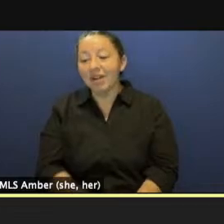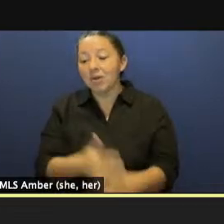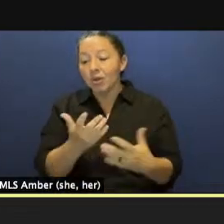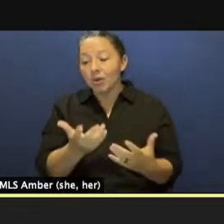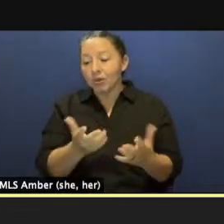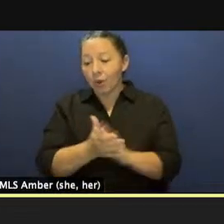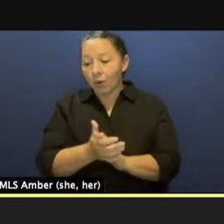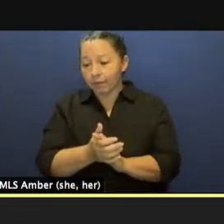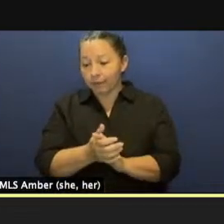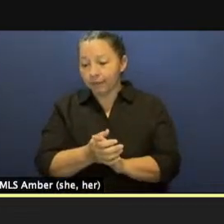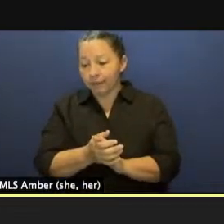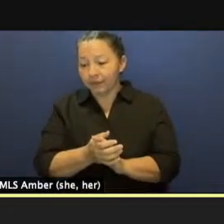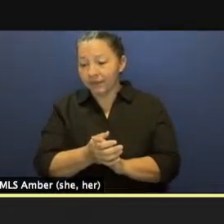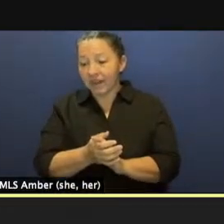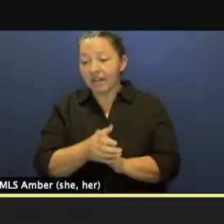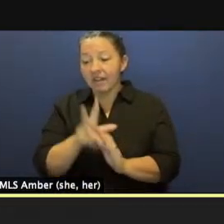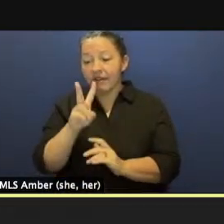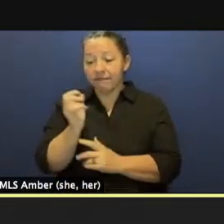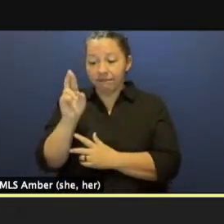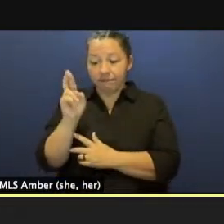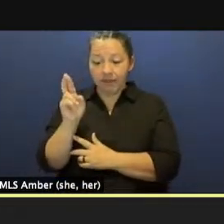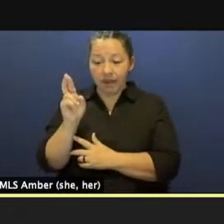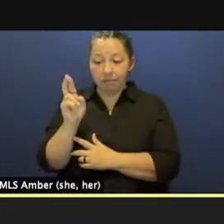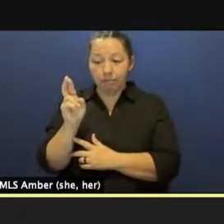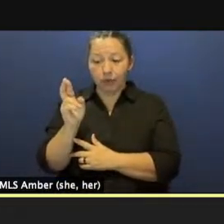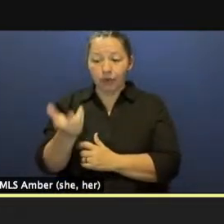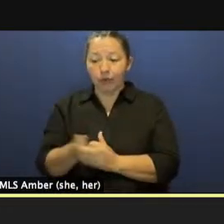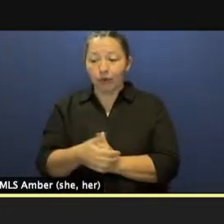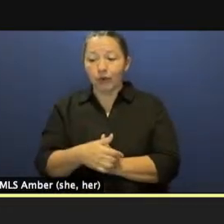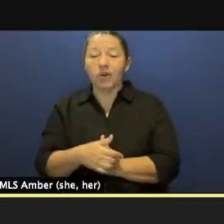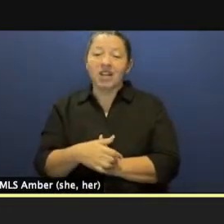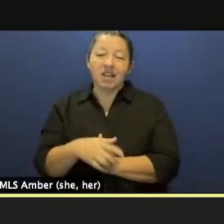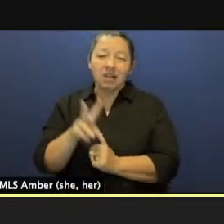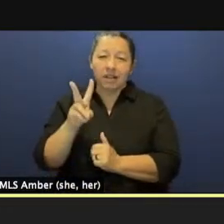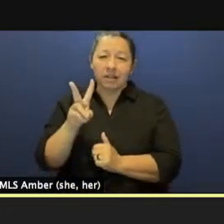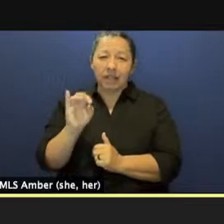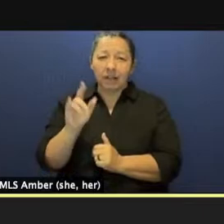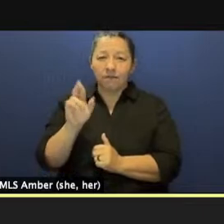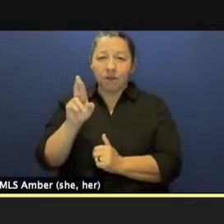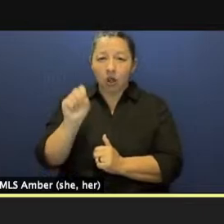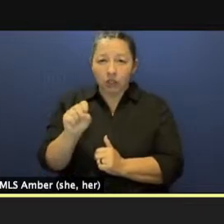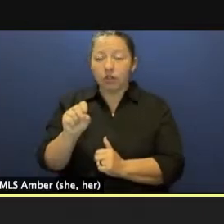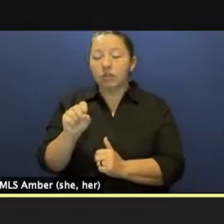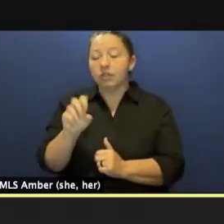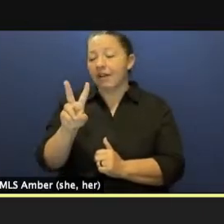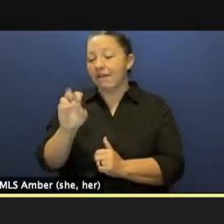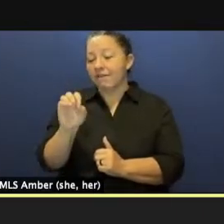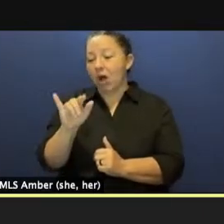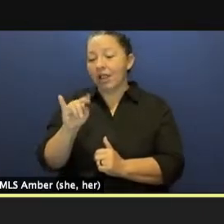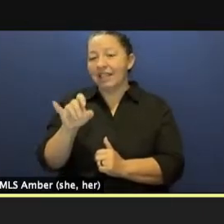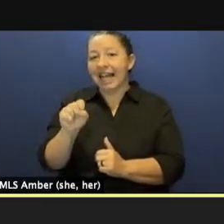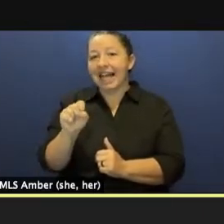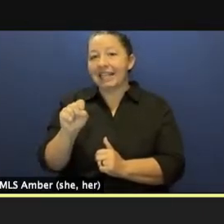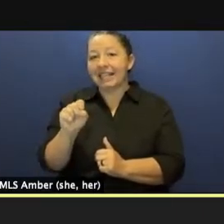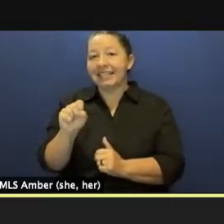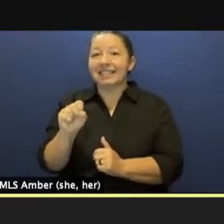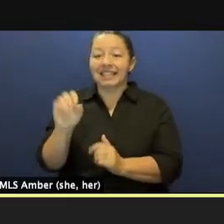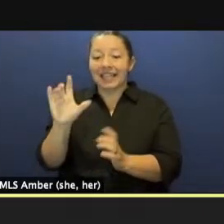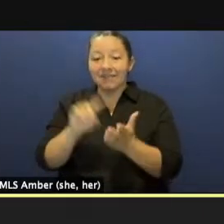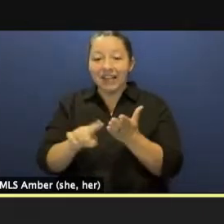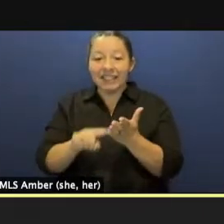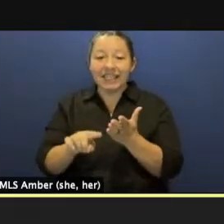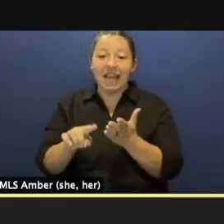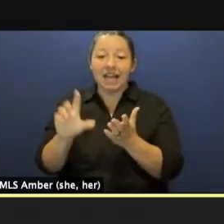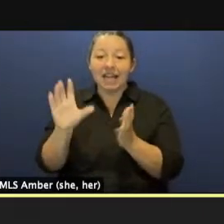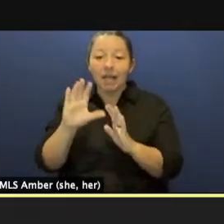So Viper, which is Volatile's Investigating Polar Exploration Rover, is part of the overall